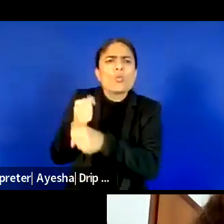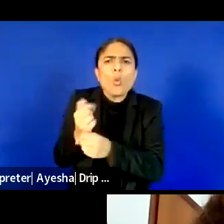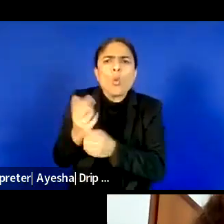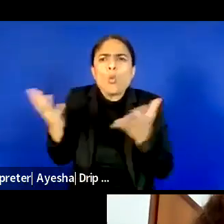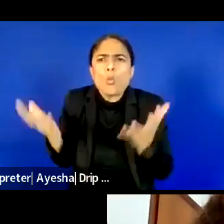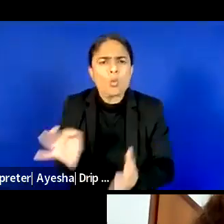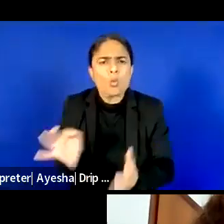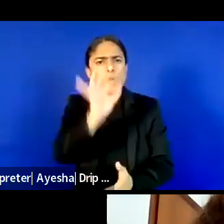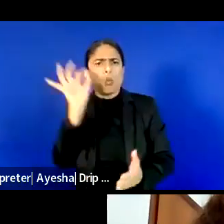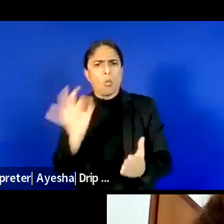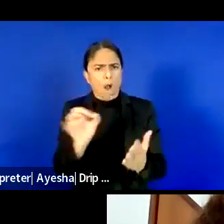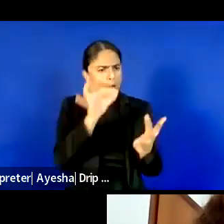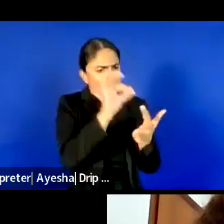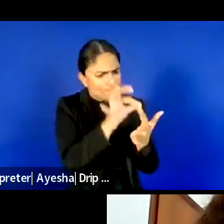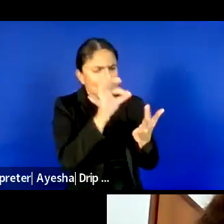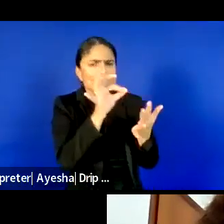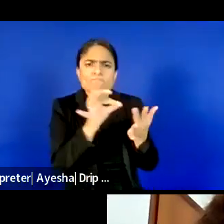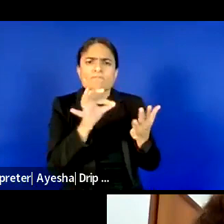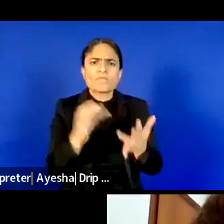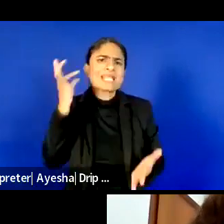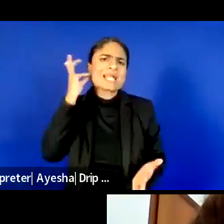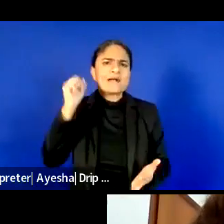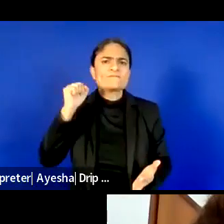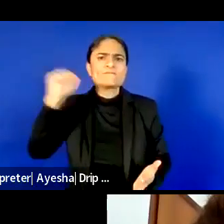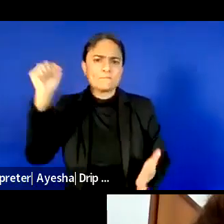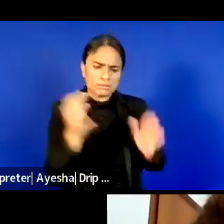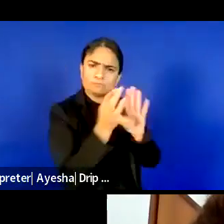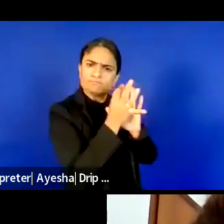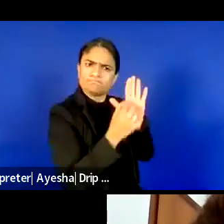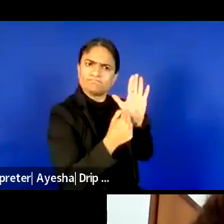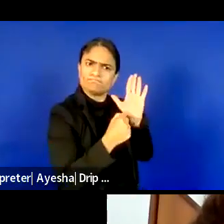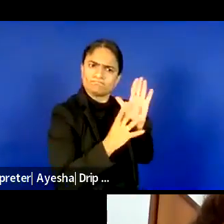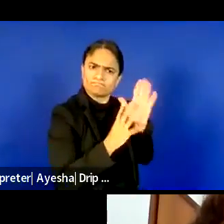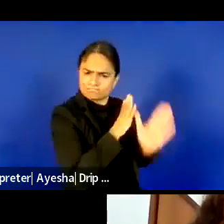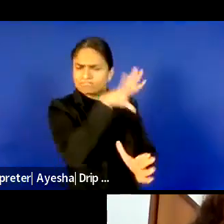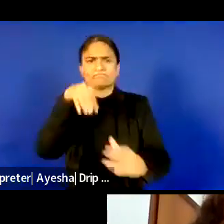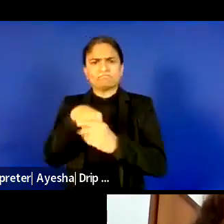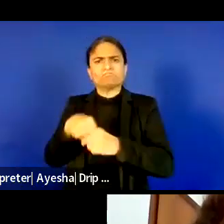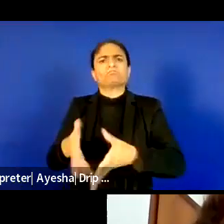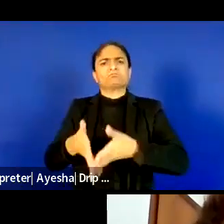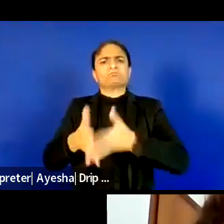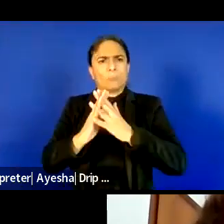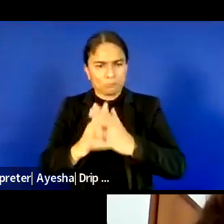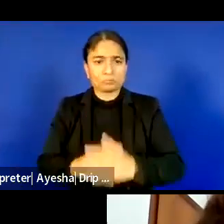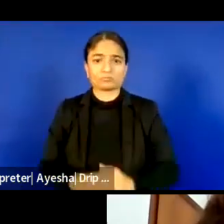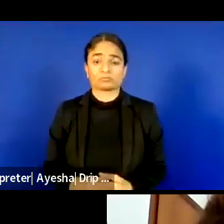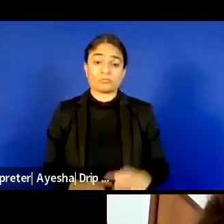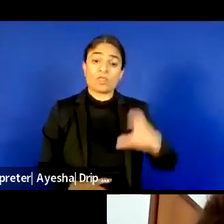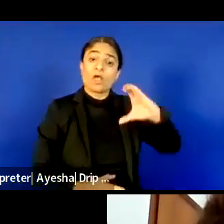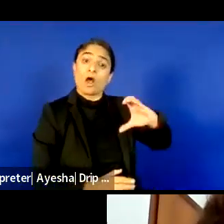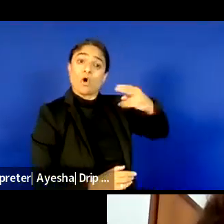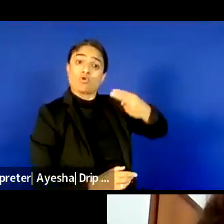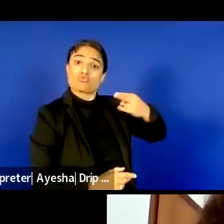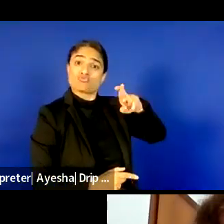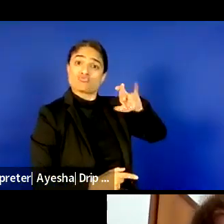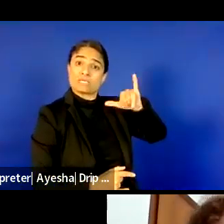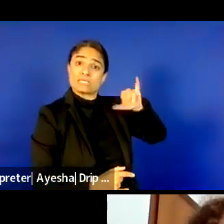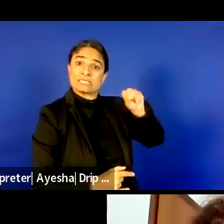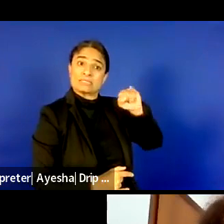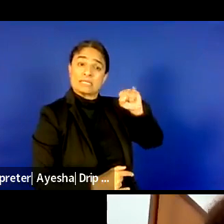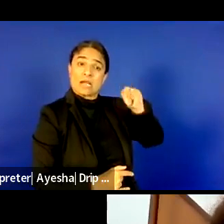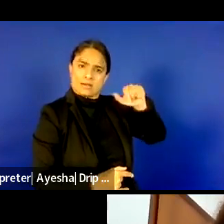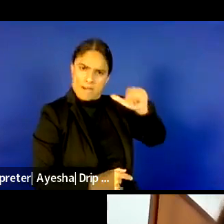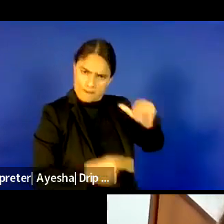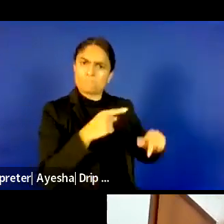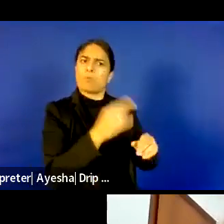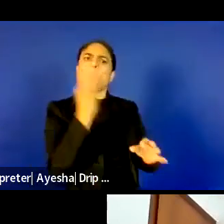Spain, and she'll be walking us through the protocol and its content and about also how to sign on.